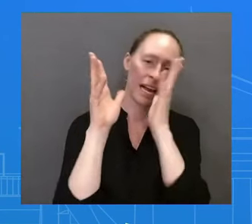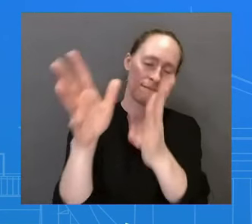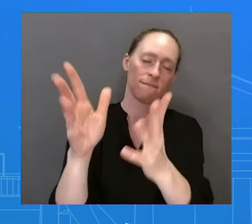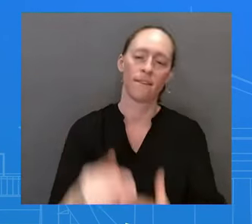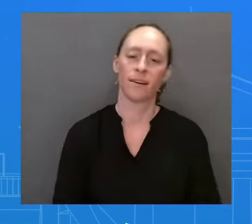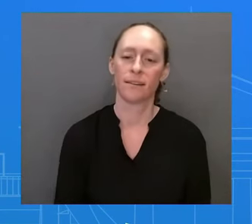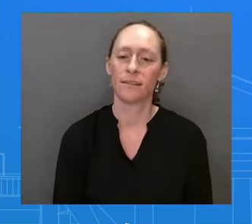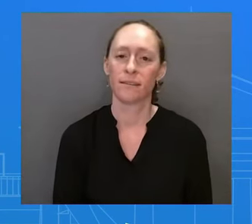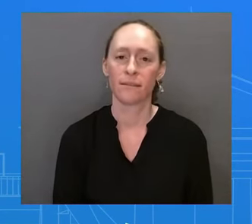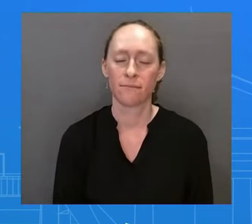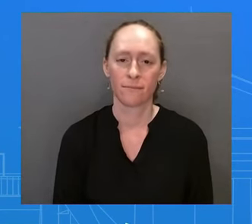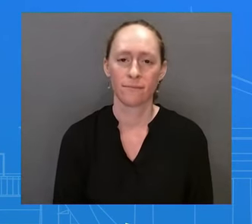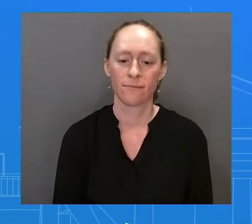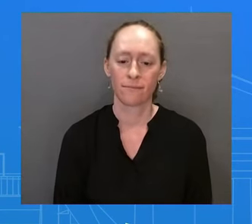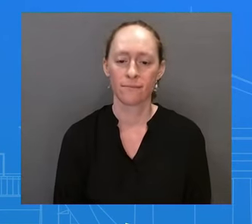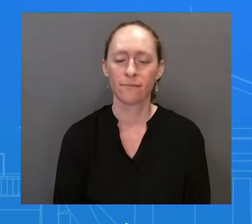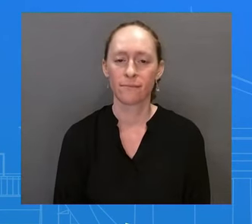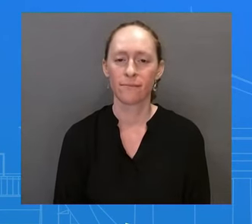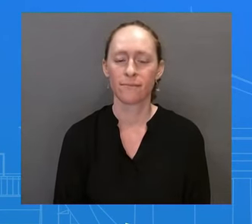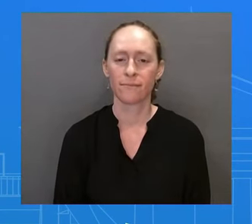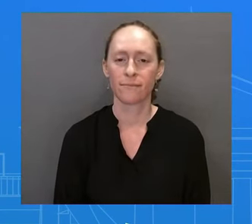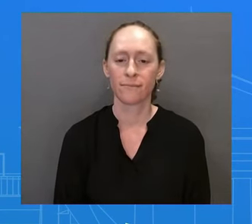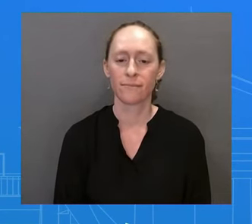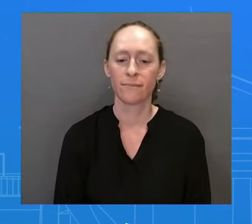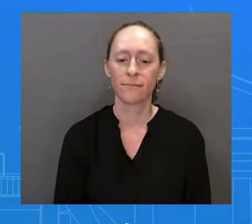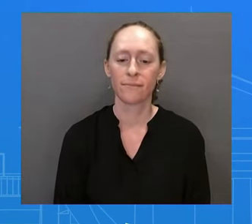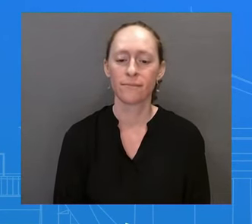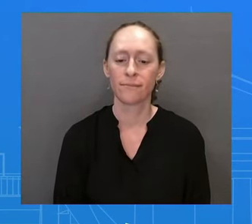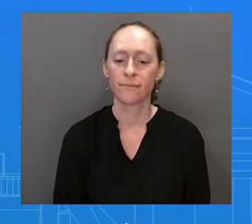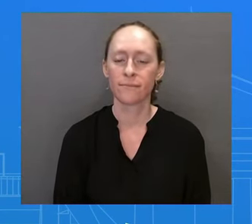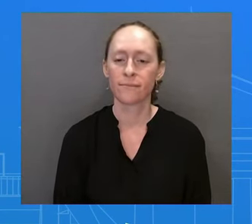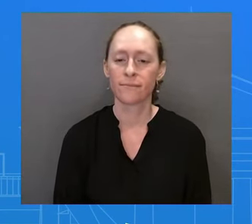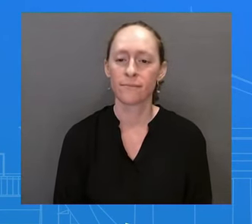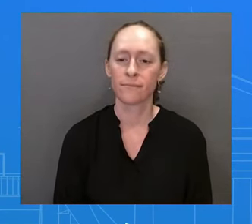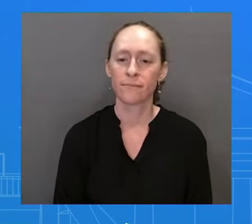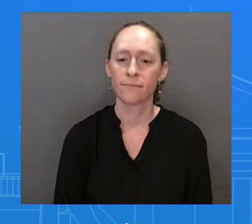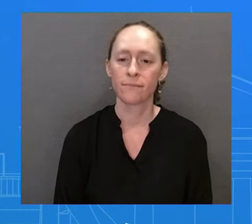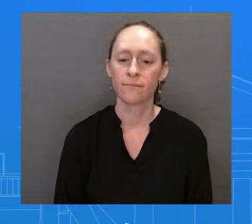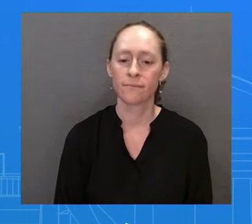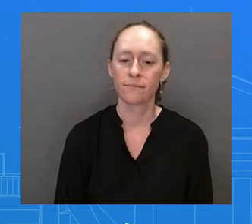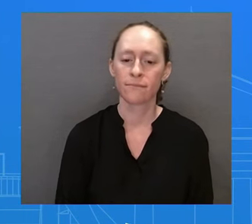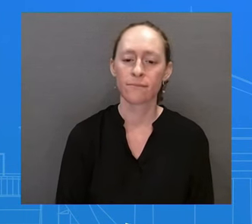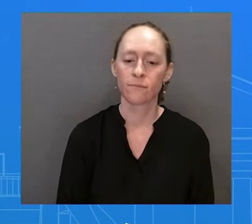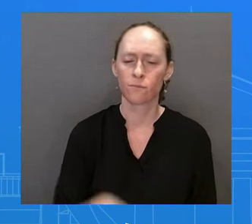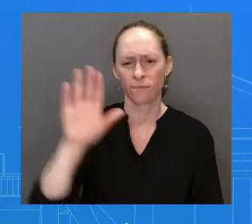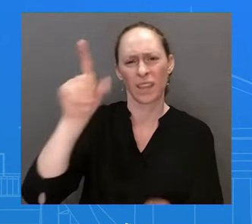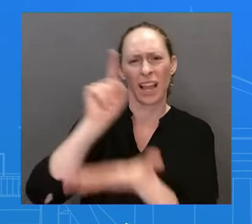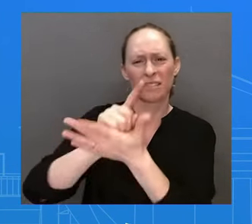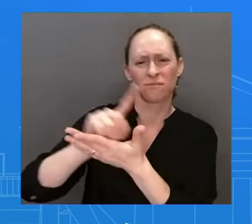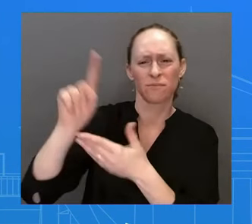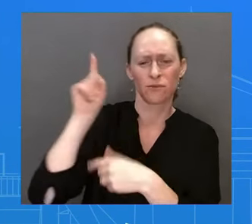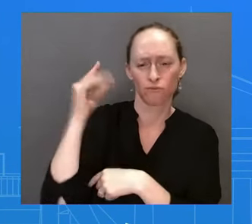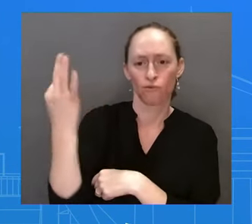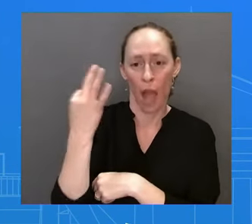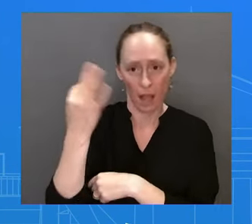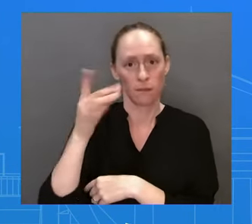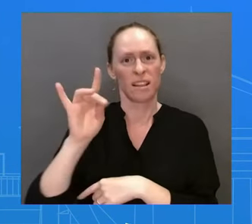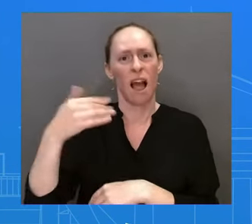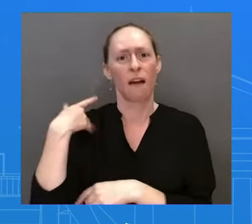Last Friday, during the press conference between President Biden and the Prime